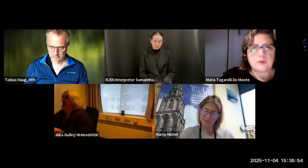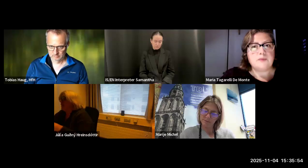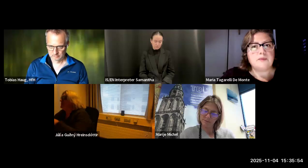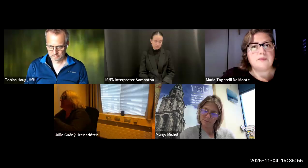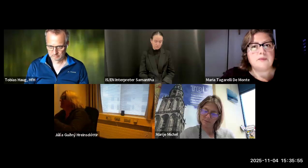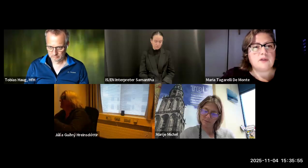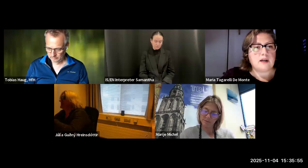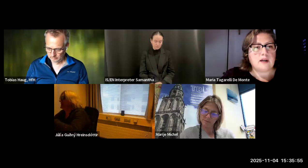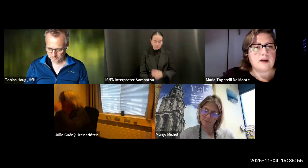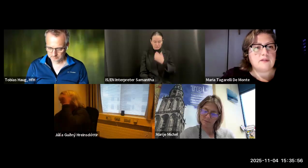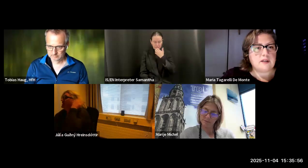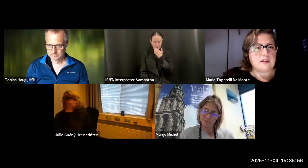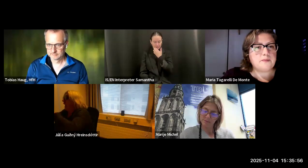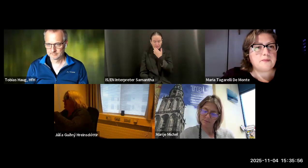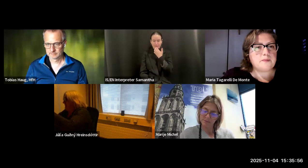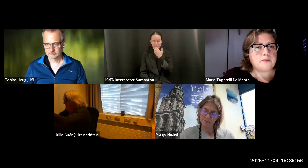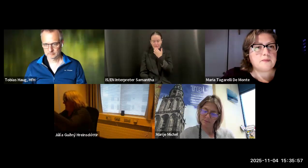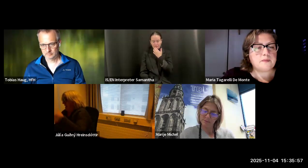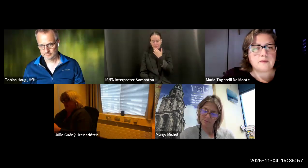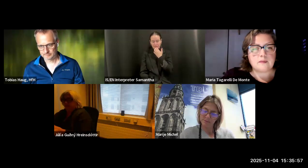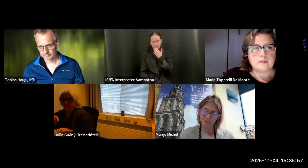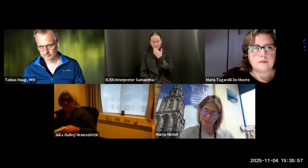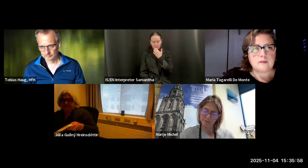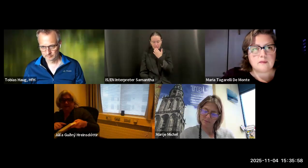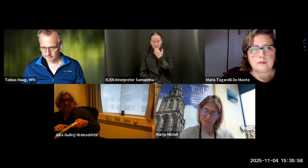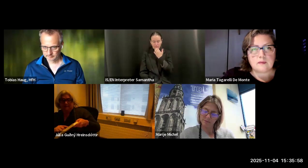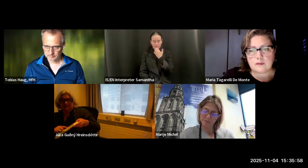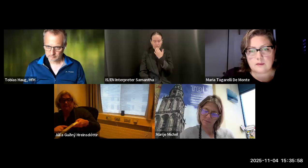I'll show you the other kind of video.